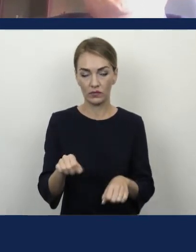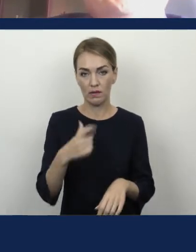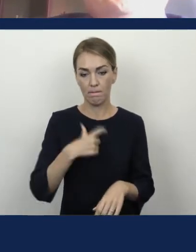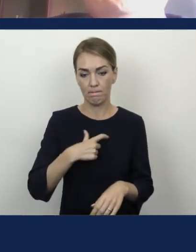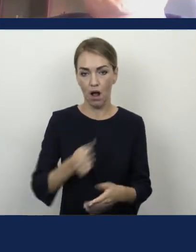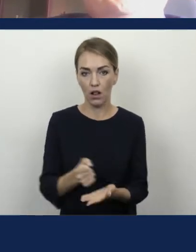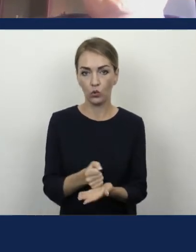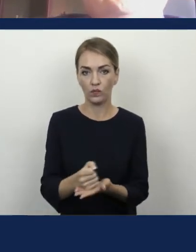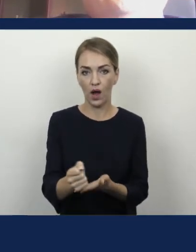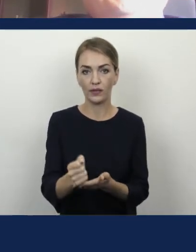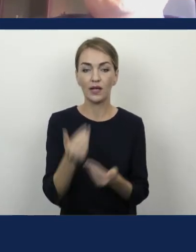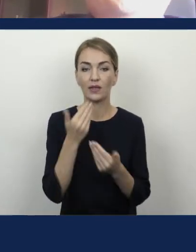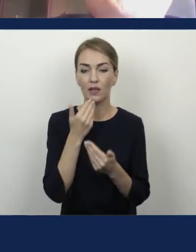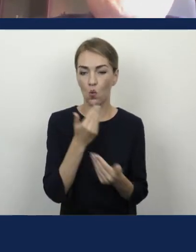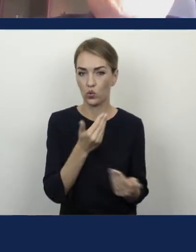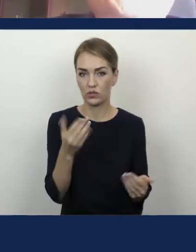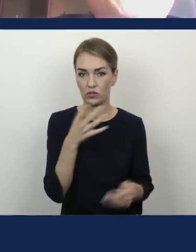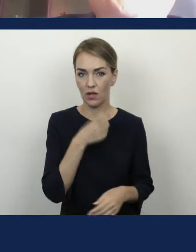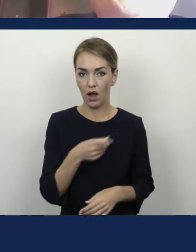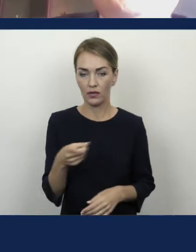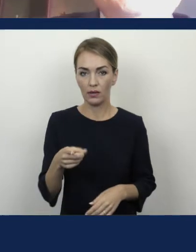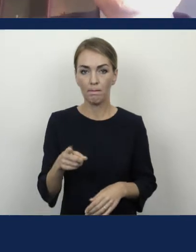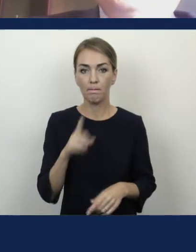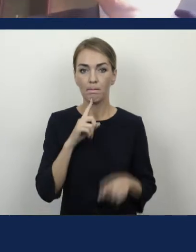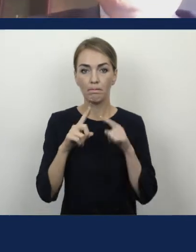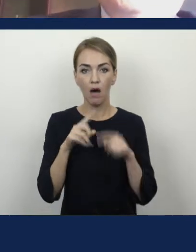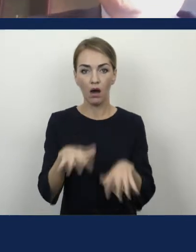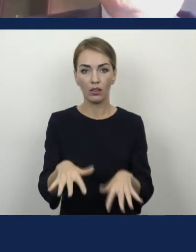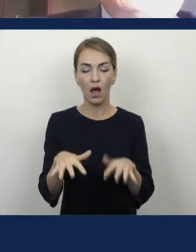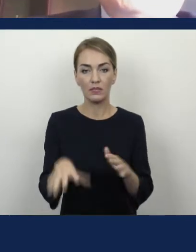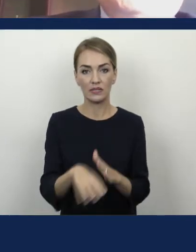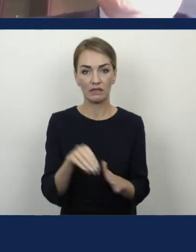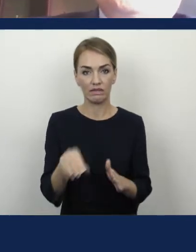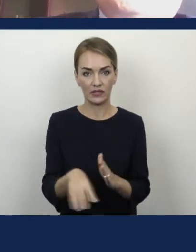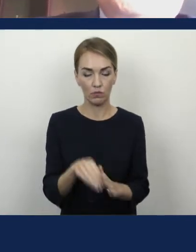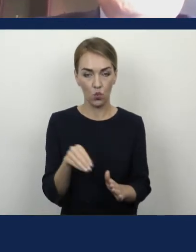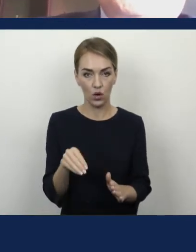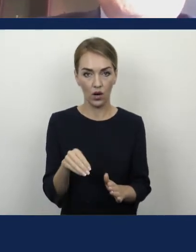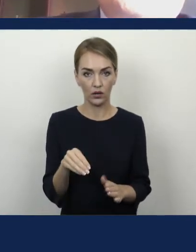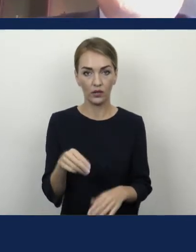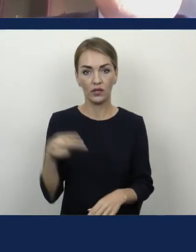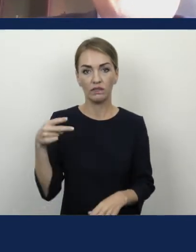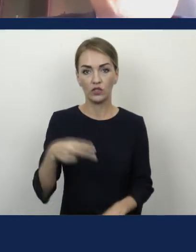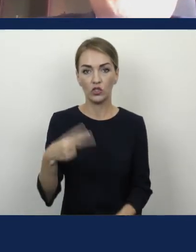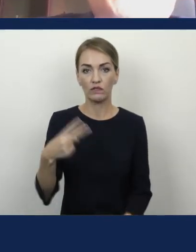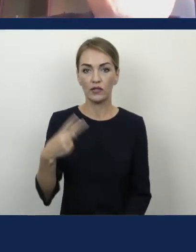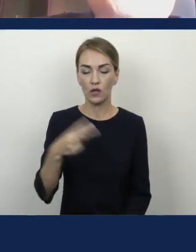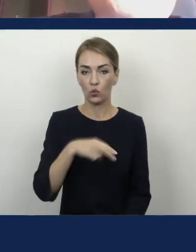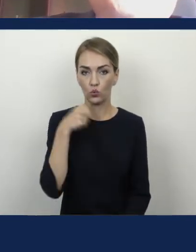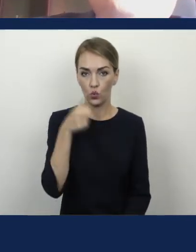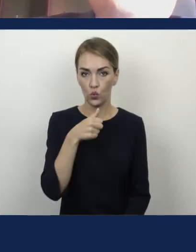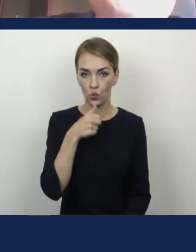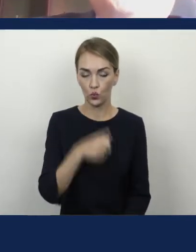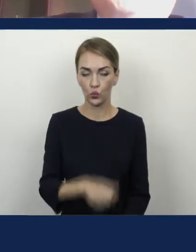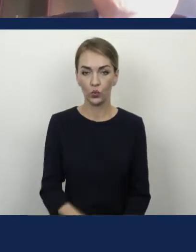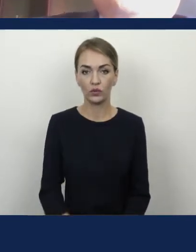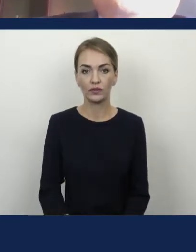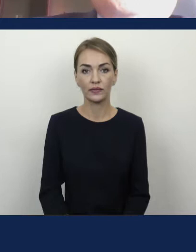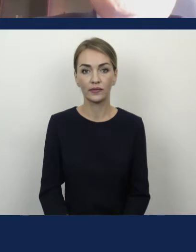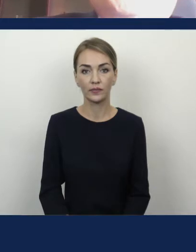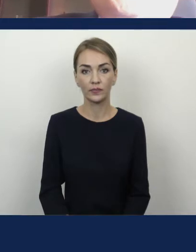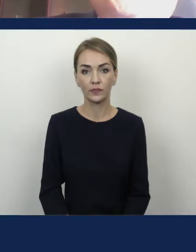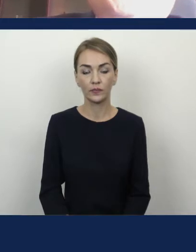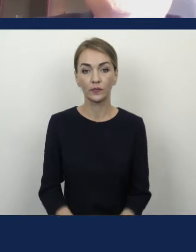as a candidate in the last parliamentary elections last year. The decision of